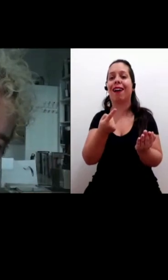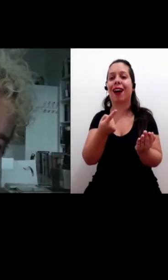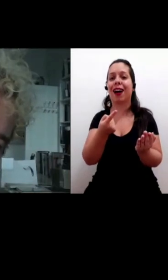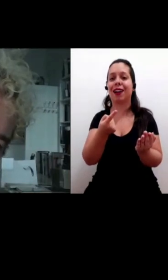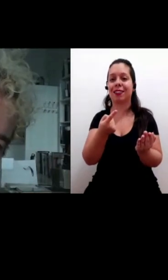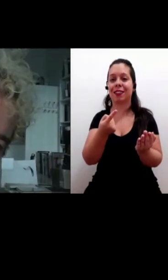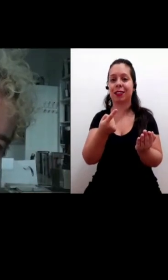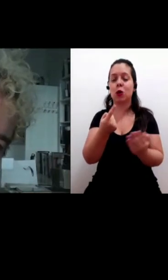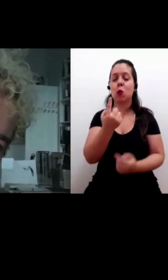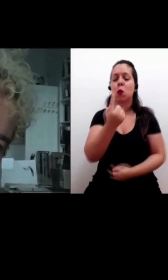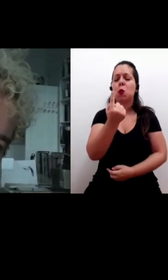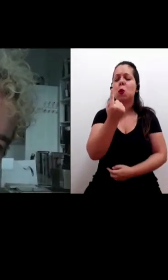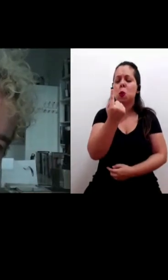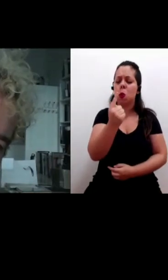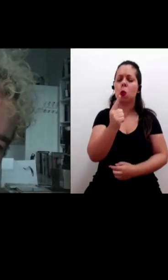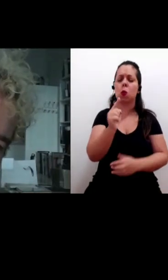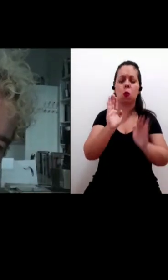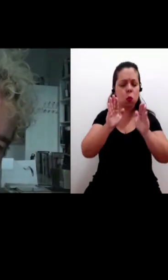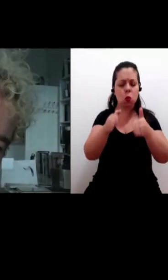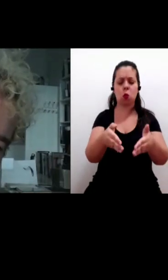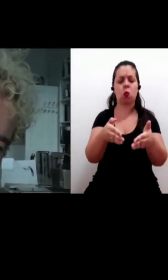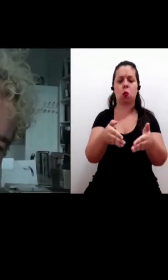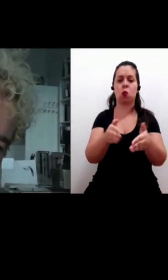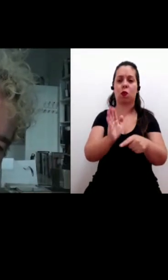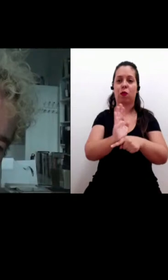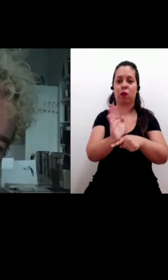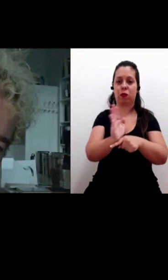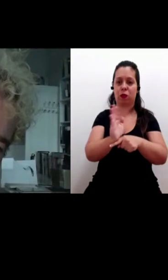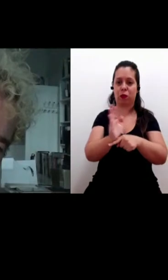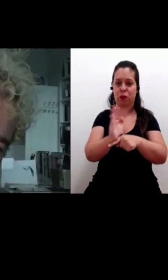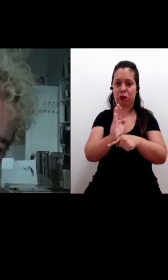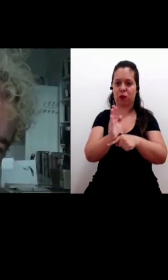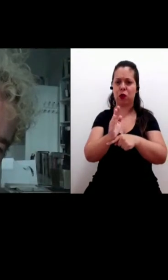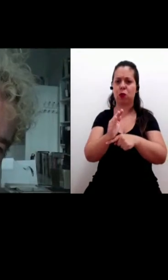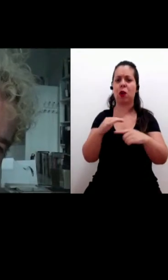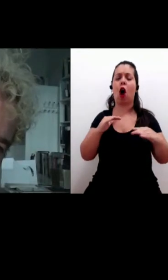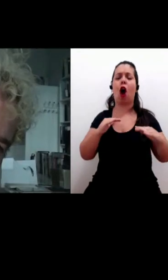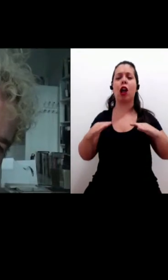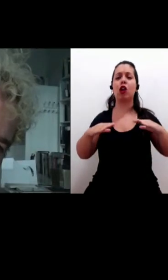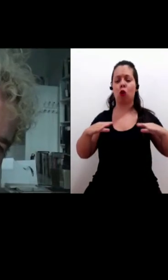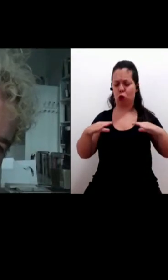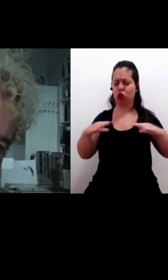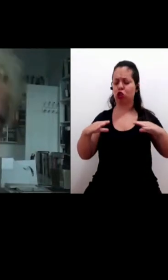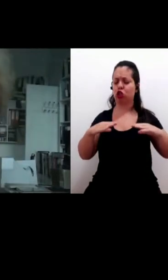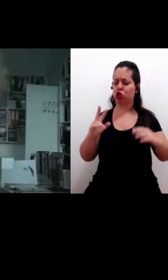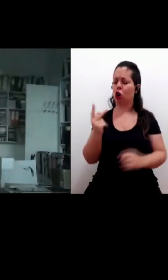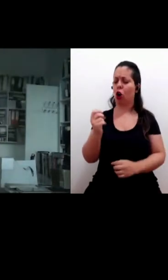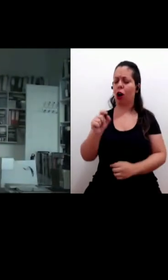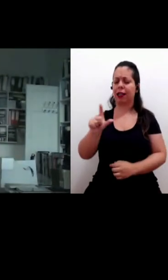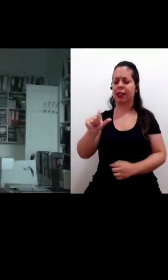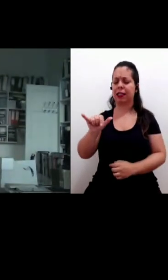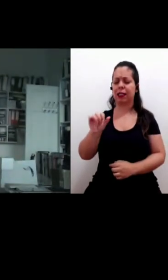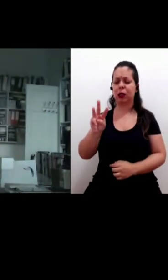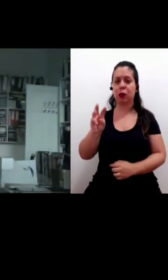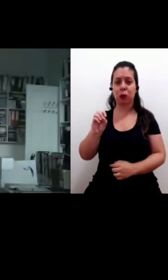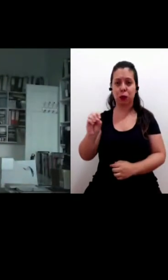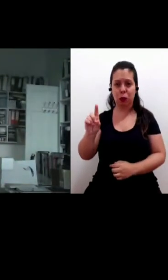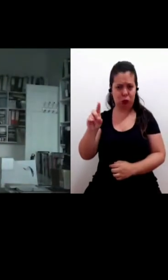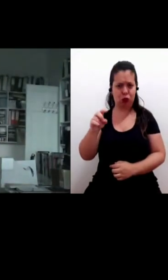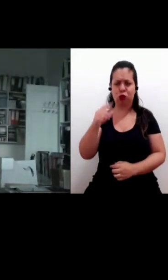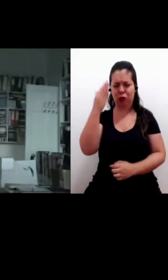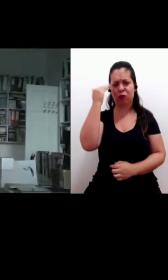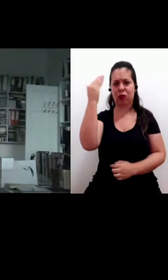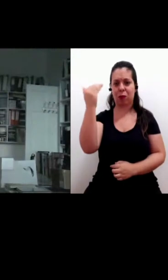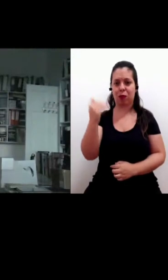one particular film from Hollywood that everybody knows. And most of us, as you love it, that it's